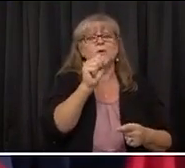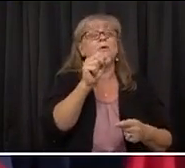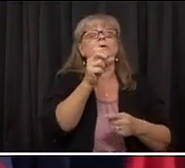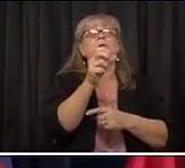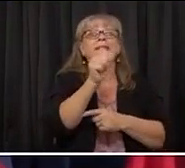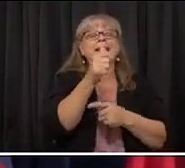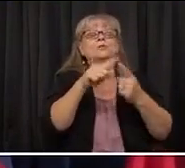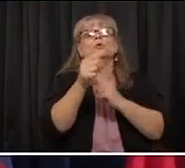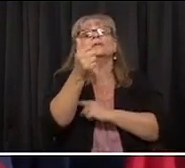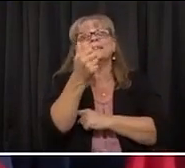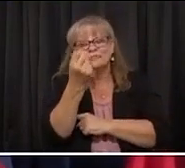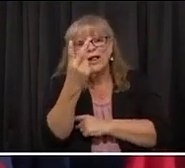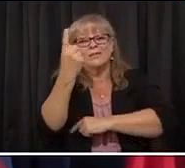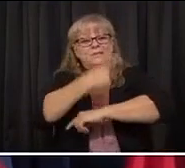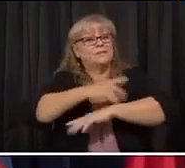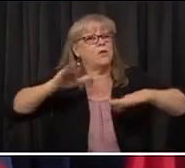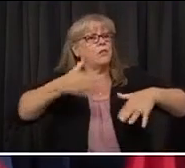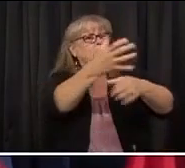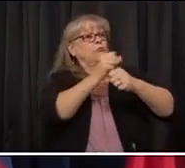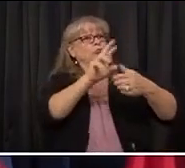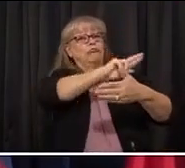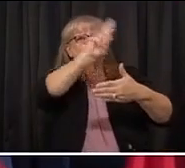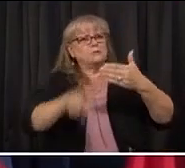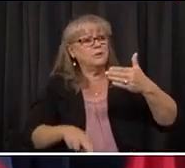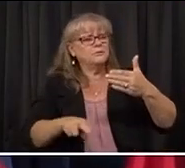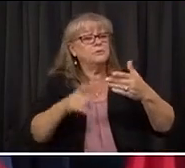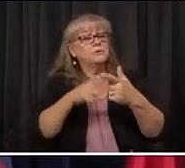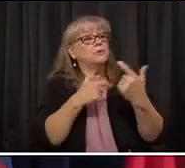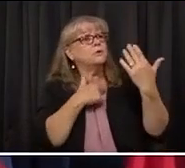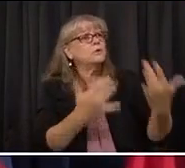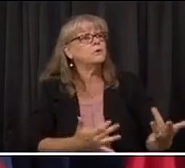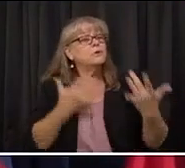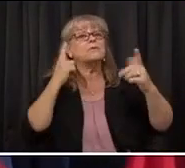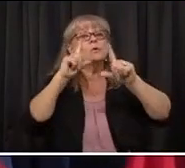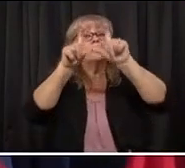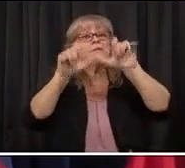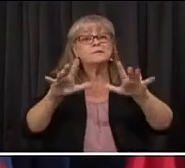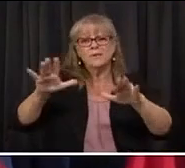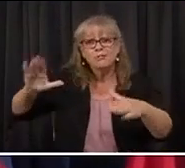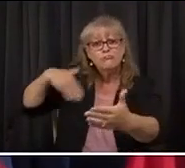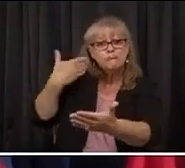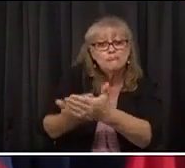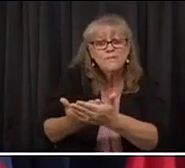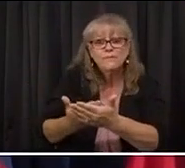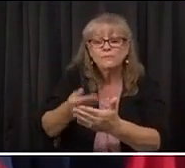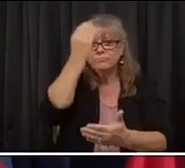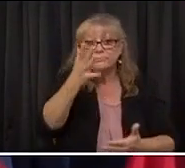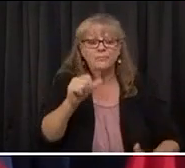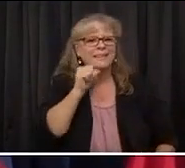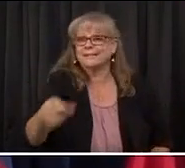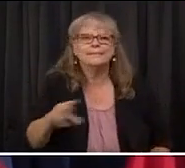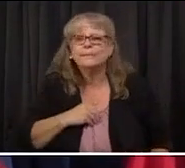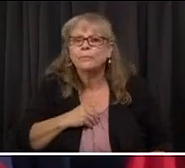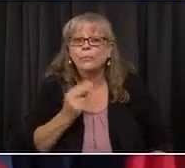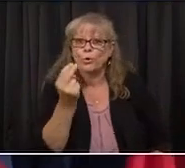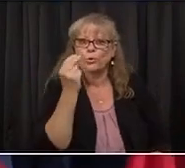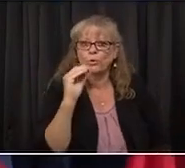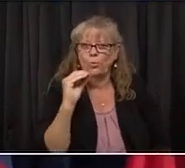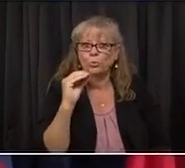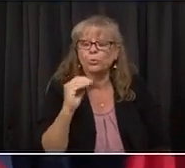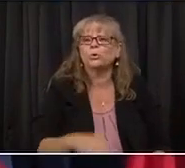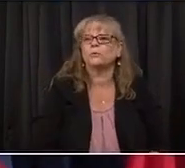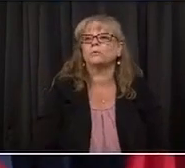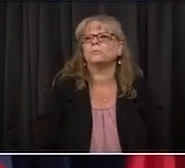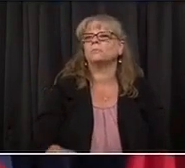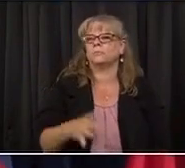testing backlog. That is unacceptable. It is not helpful at all to have the results